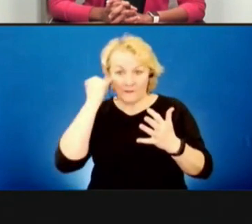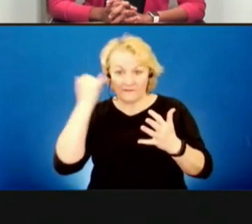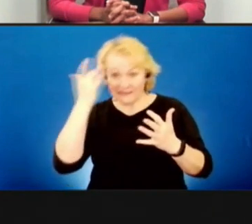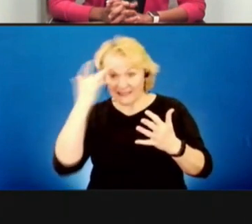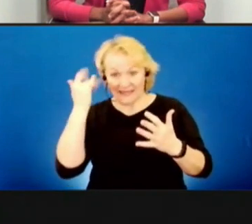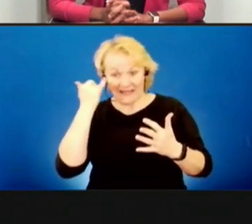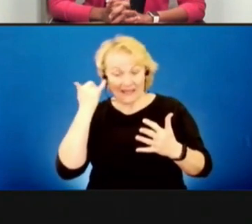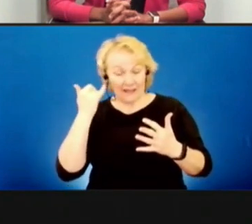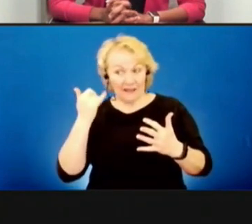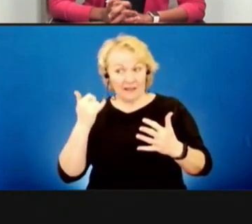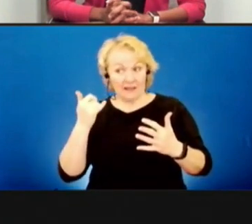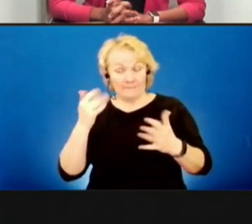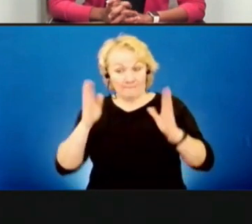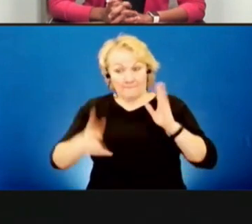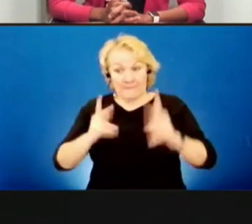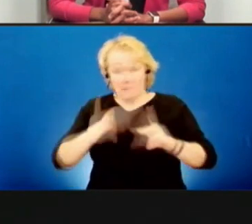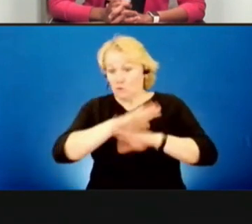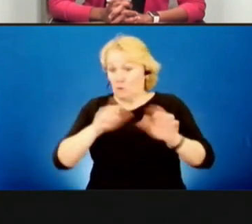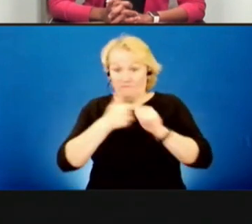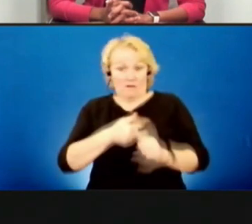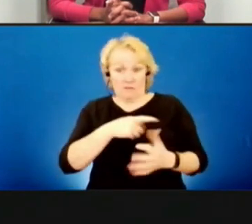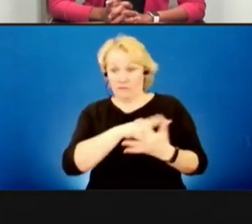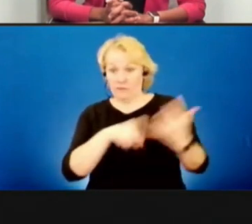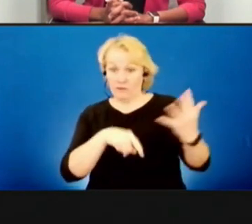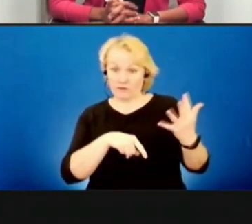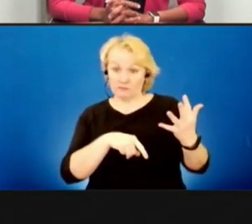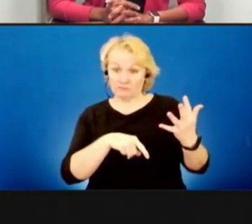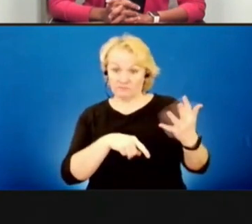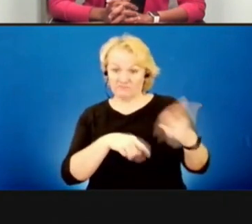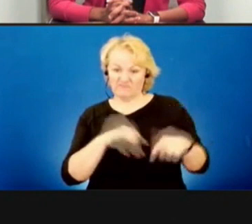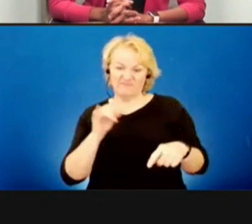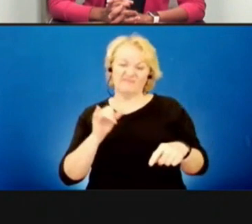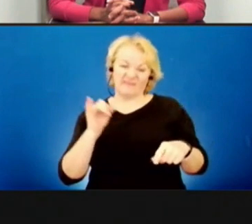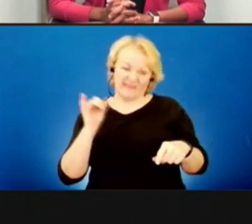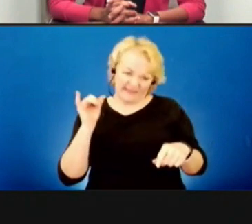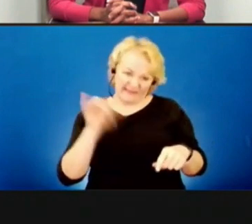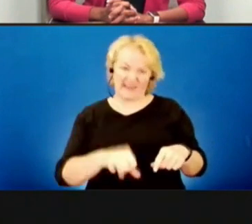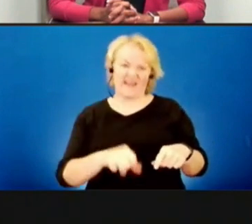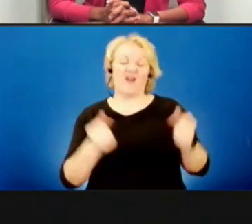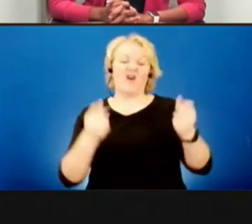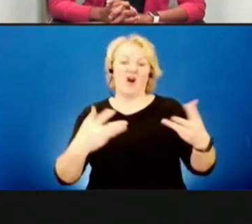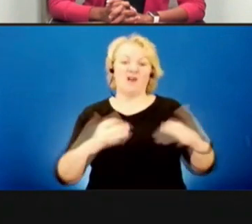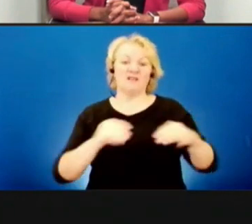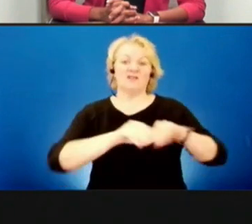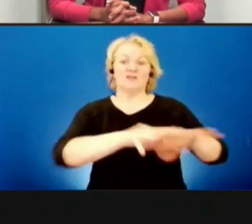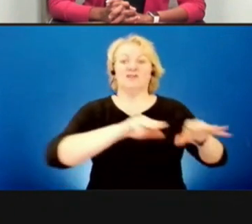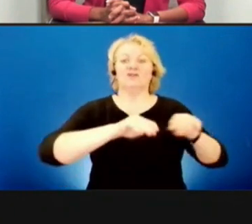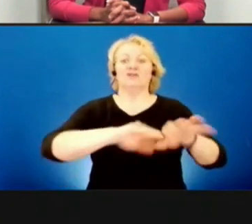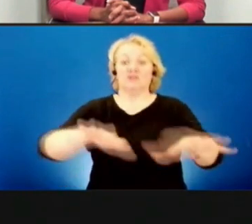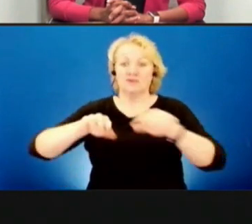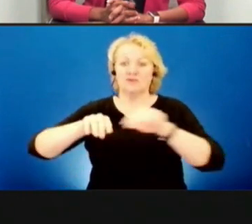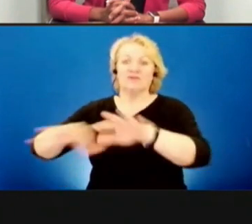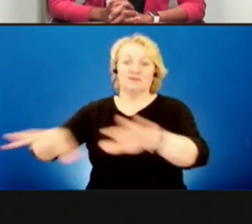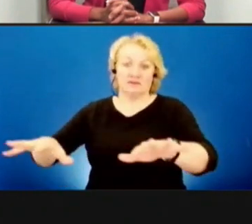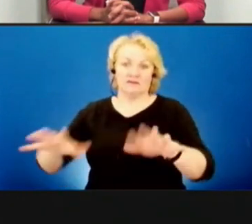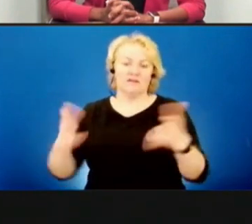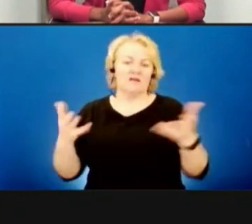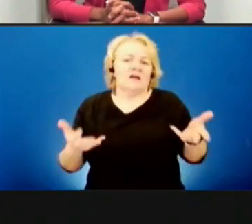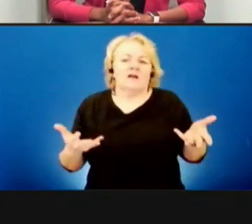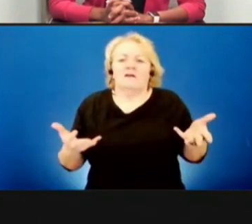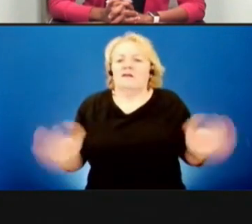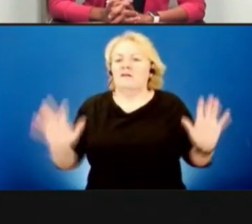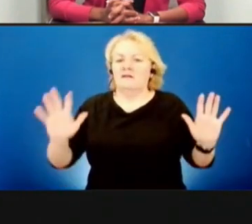be what is causing more spread. And we've seen that in